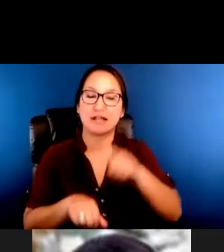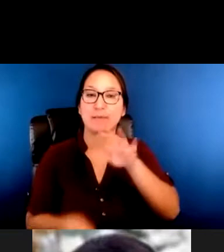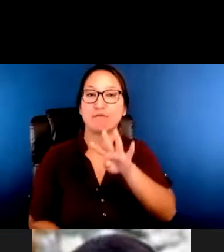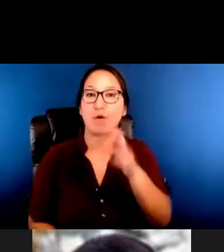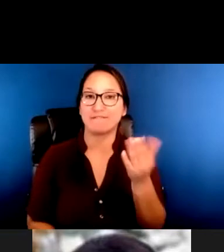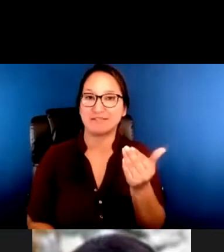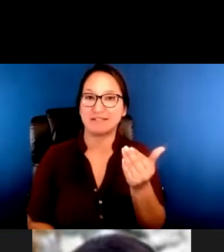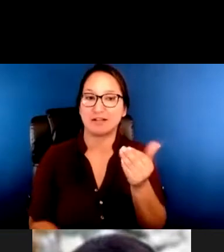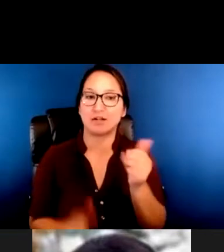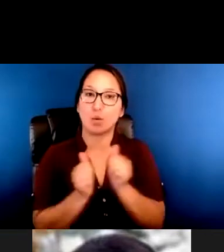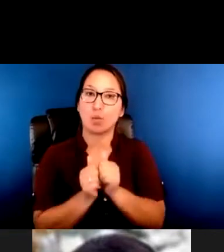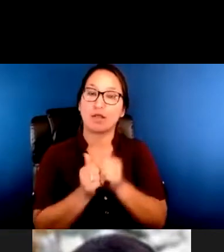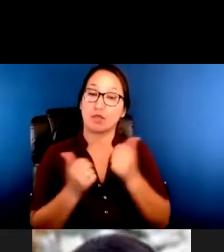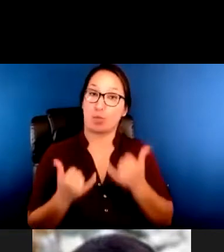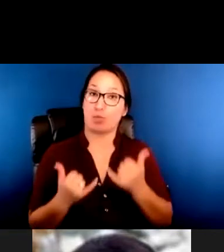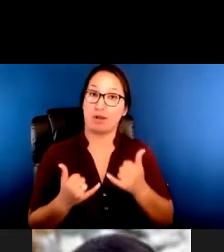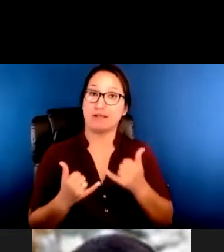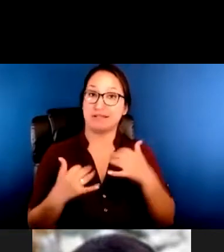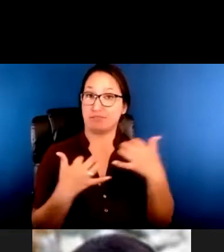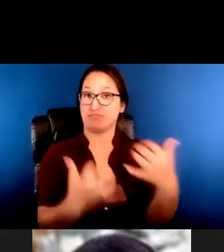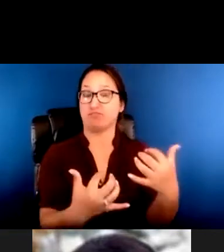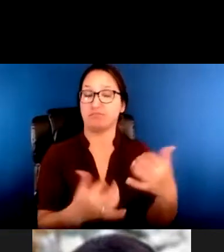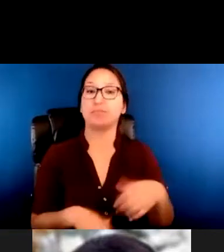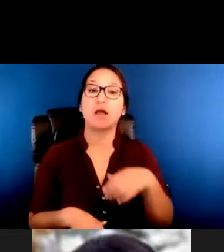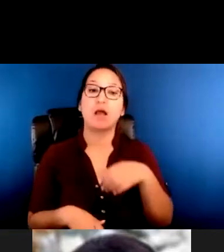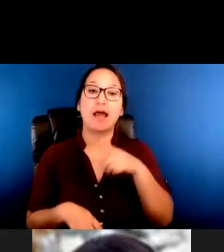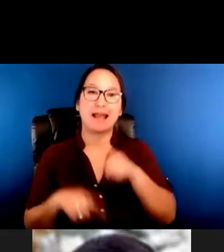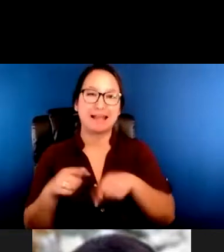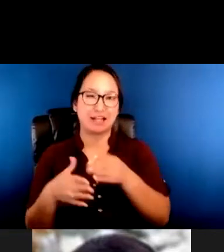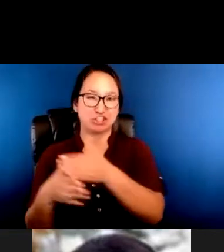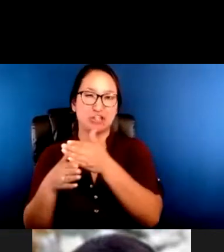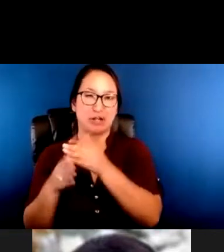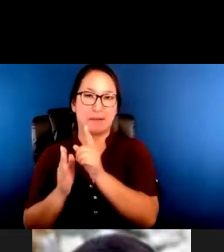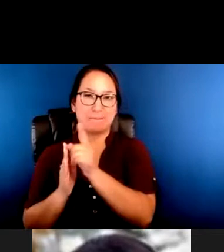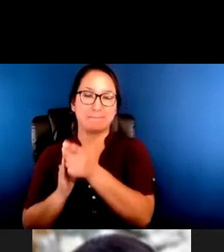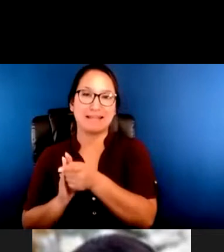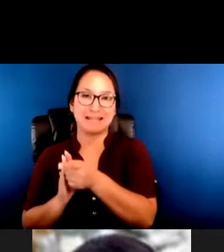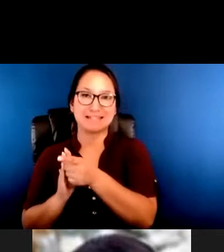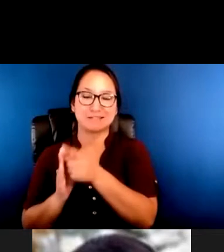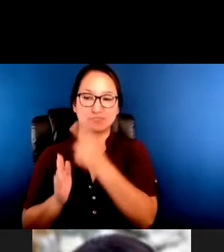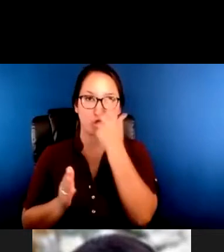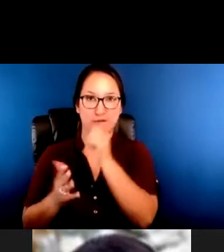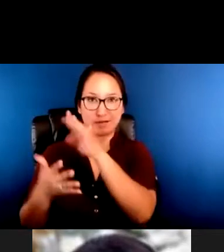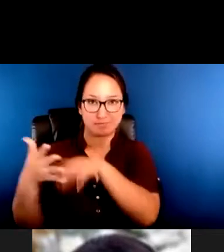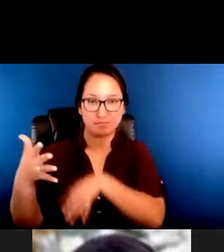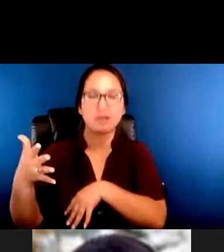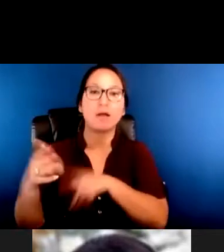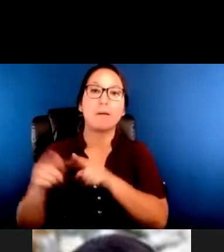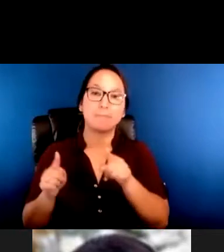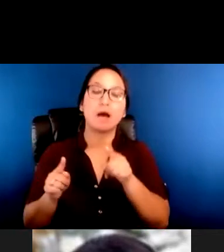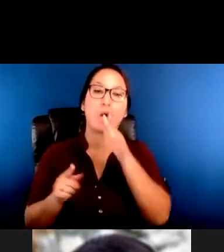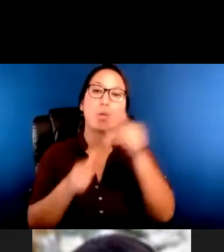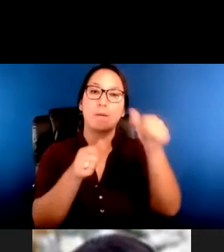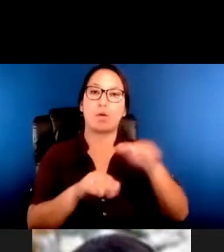screen, this is the time I usually share the meeting minutes and our the financial reports, but I will go ahead and post those on our